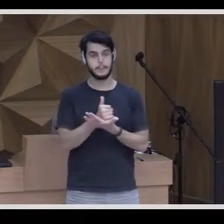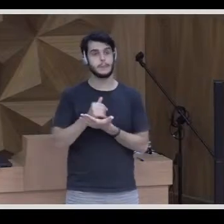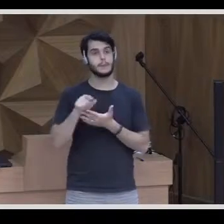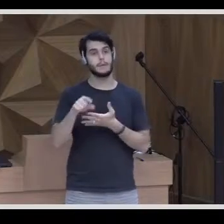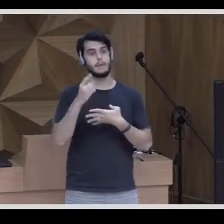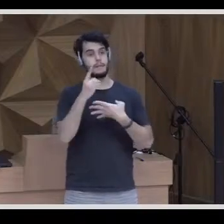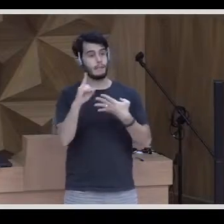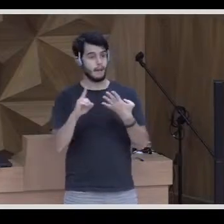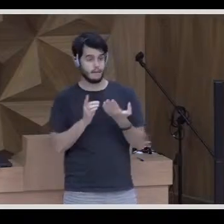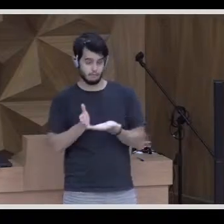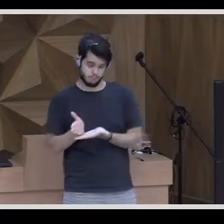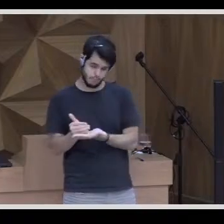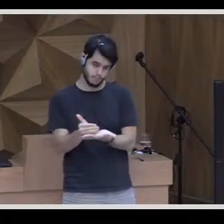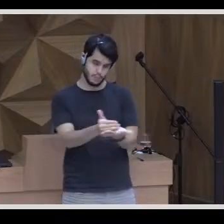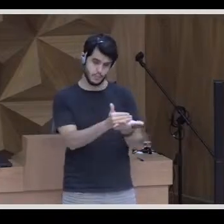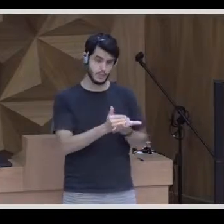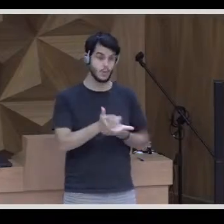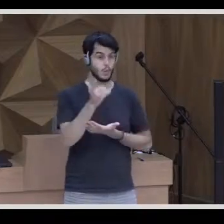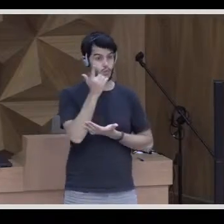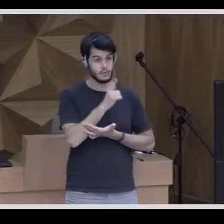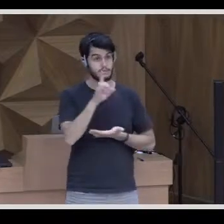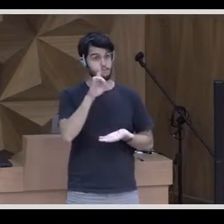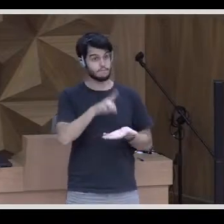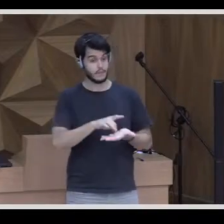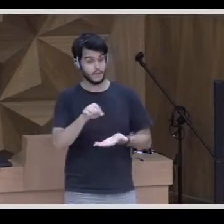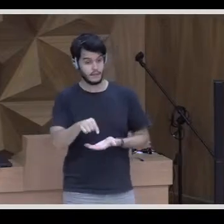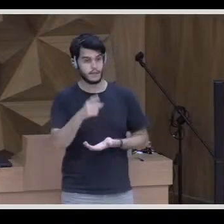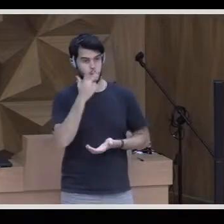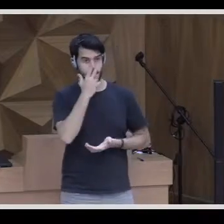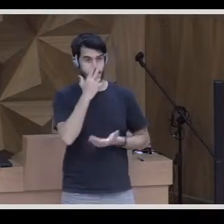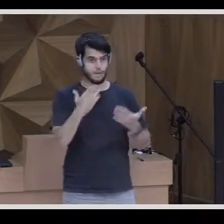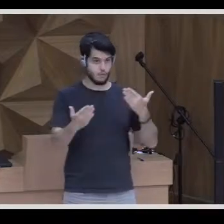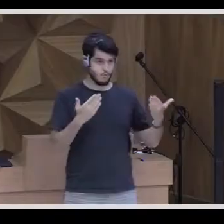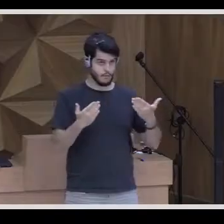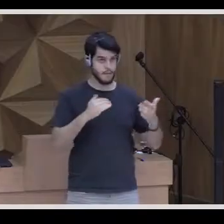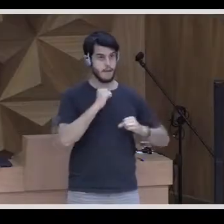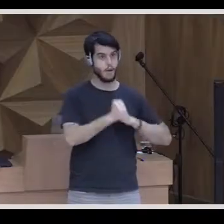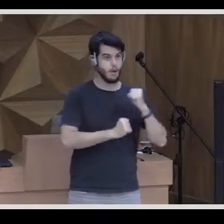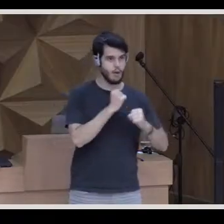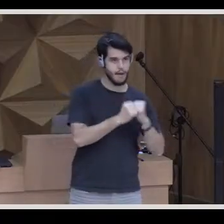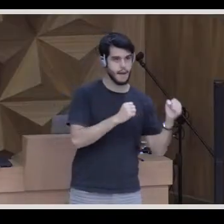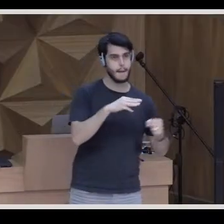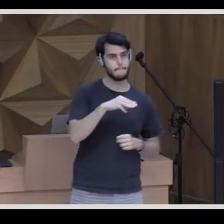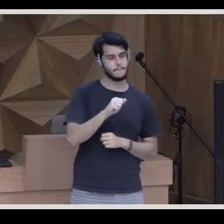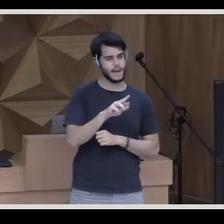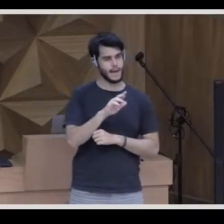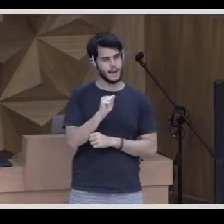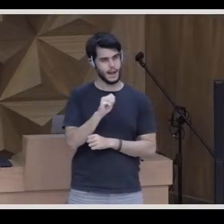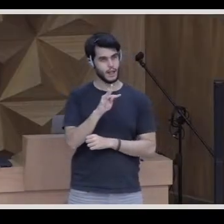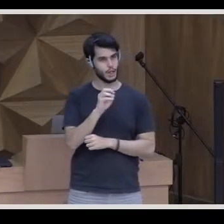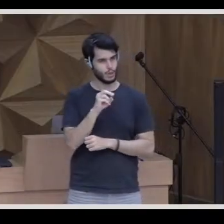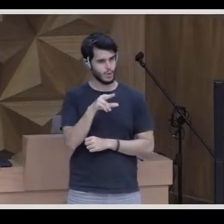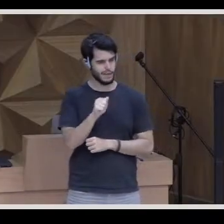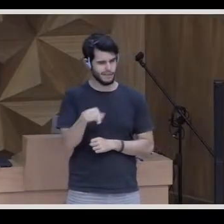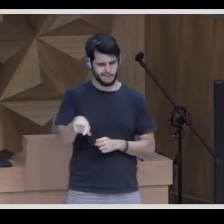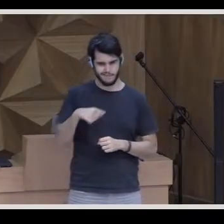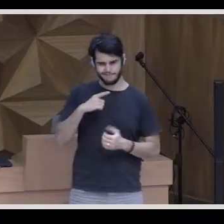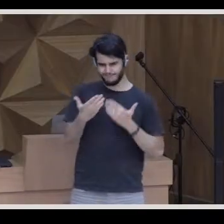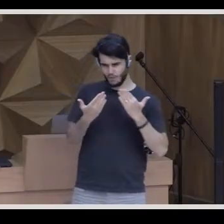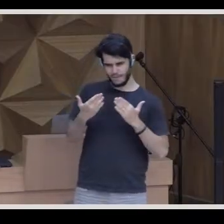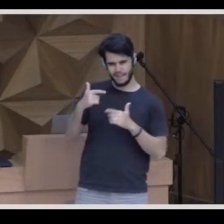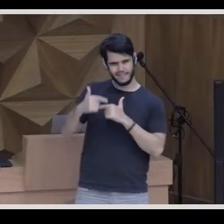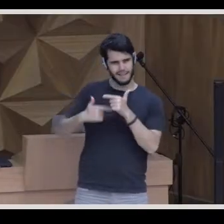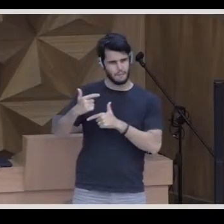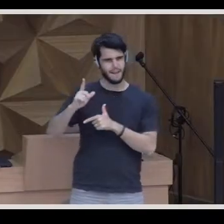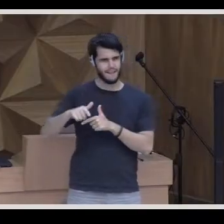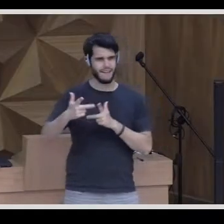day for 5 days? And if it is, what does that even mean? So end of 2013, we